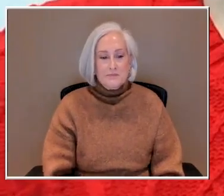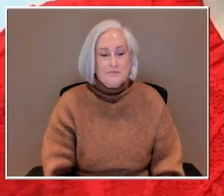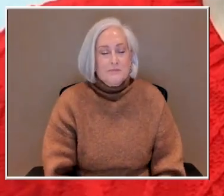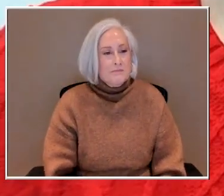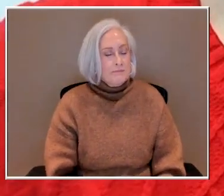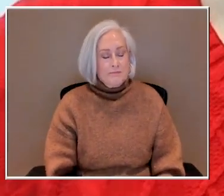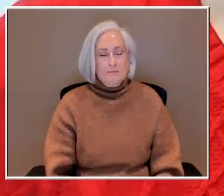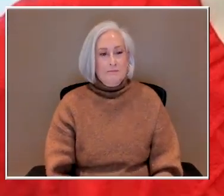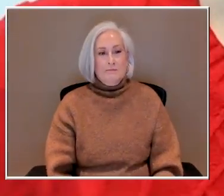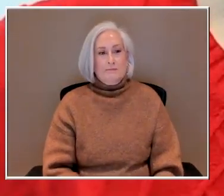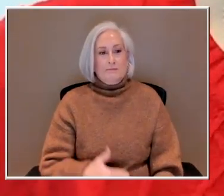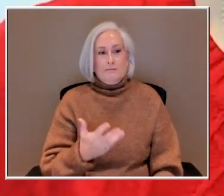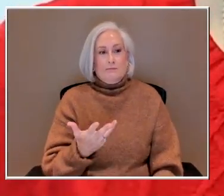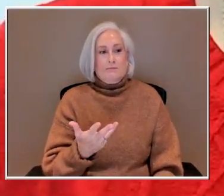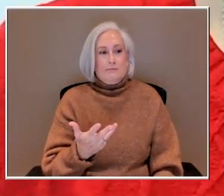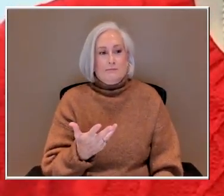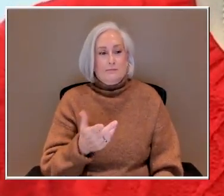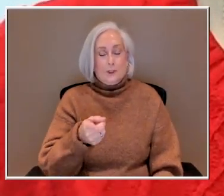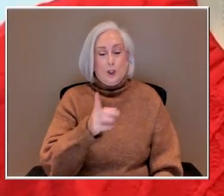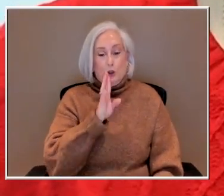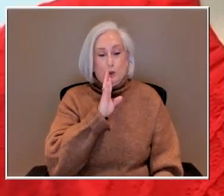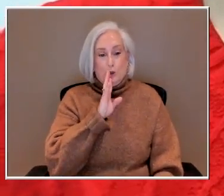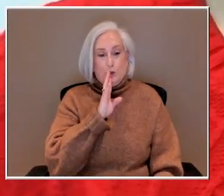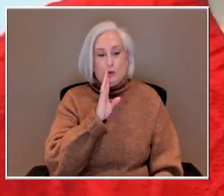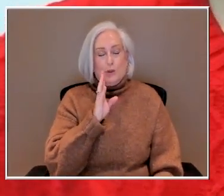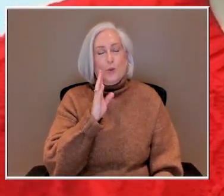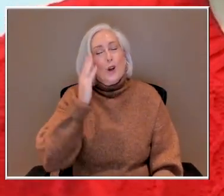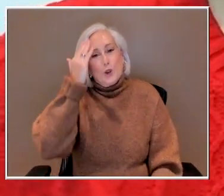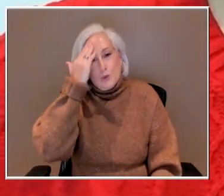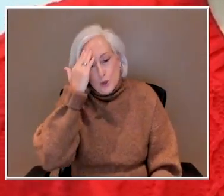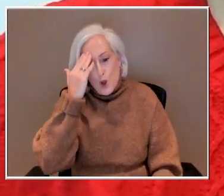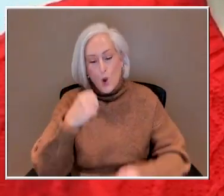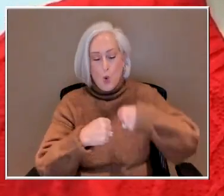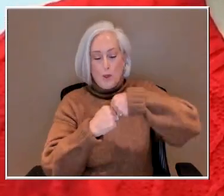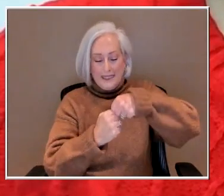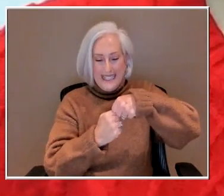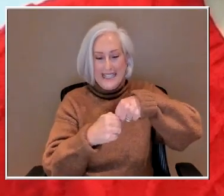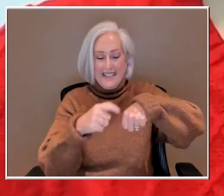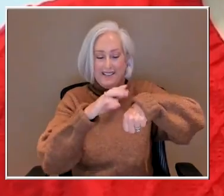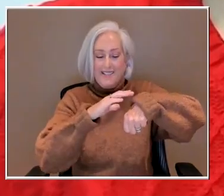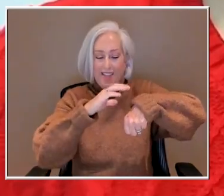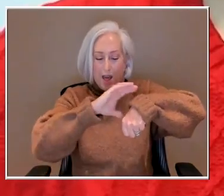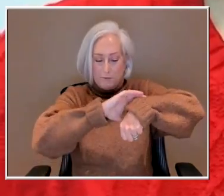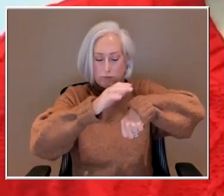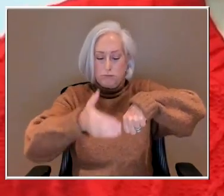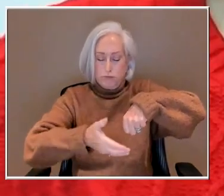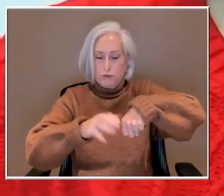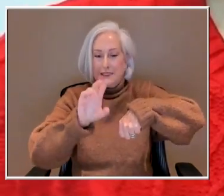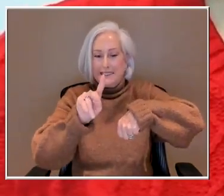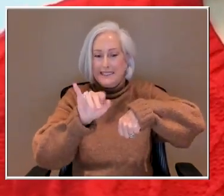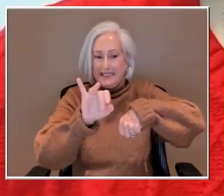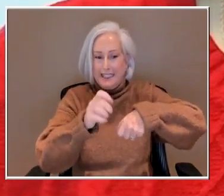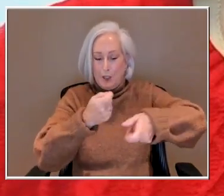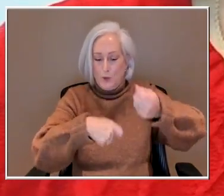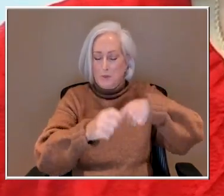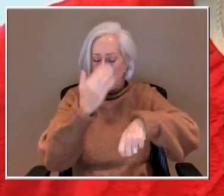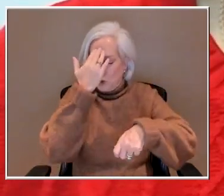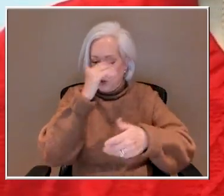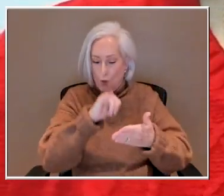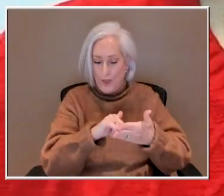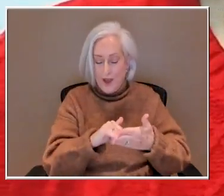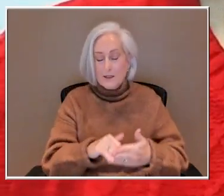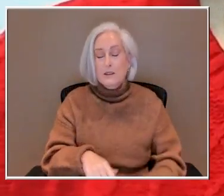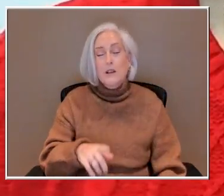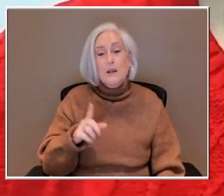It was nothing. I mean, you know about knee replacement, having a knee replacement. When he's 13, there was worry